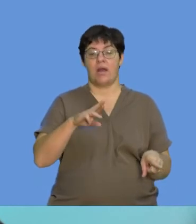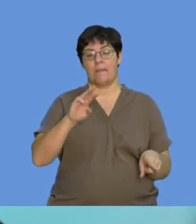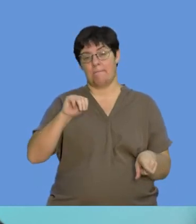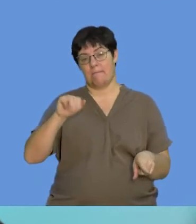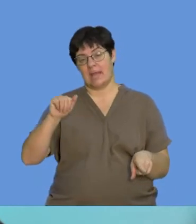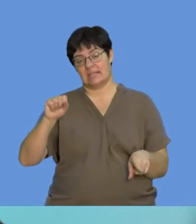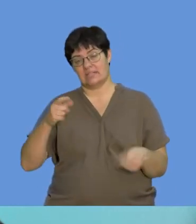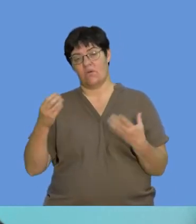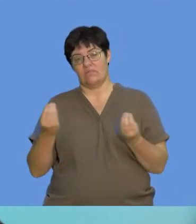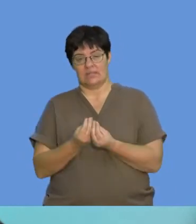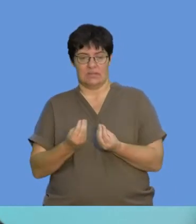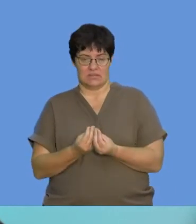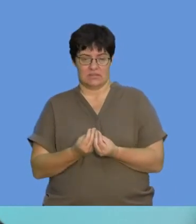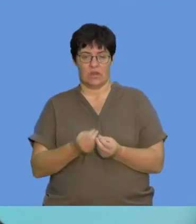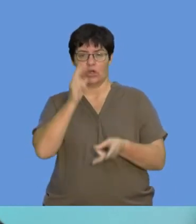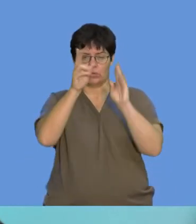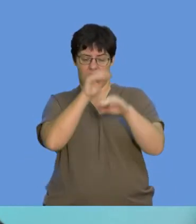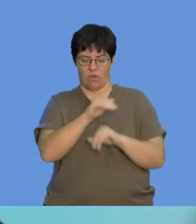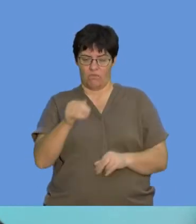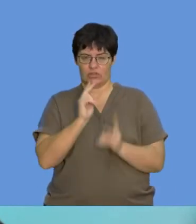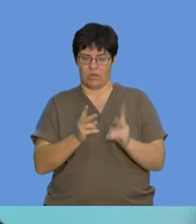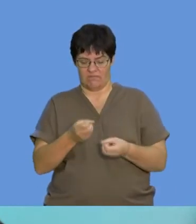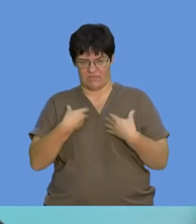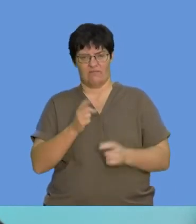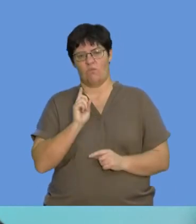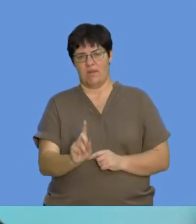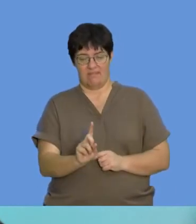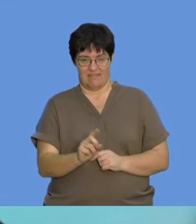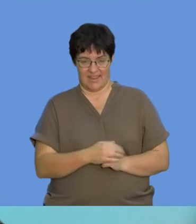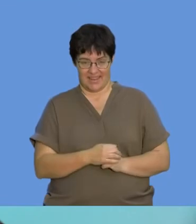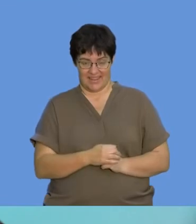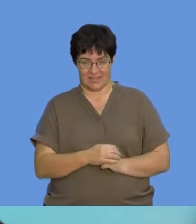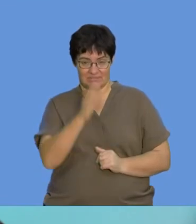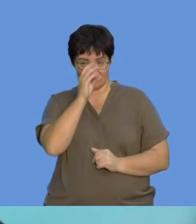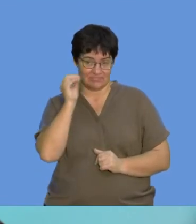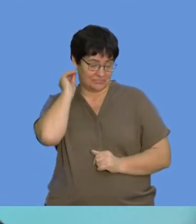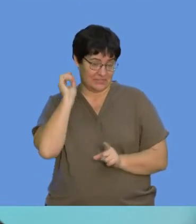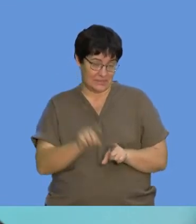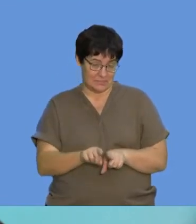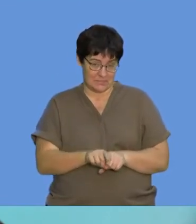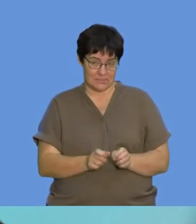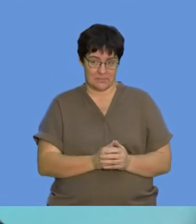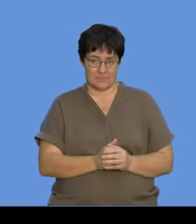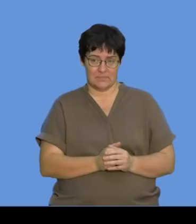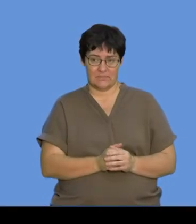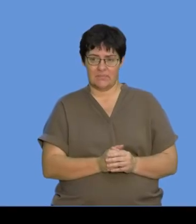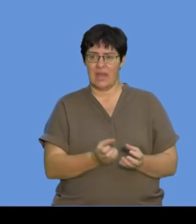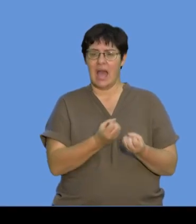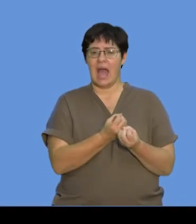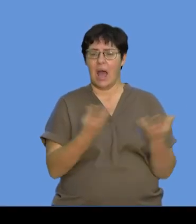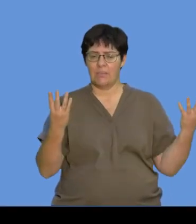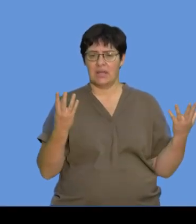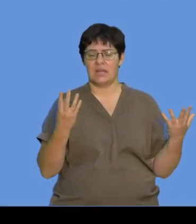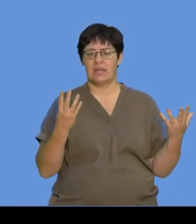the same as that of the molar mass of the substance. So the 12 over 12, that gave us 1, okay? So take note of that as